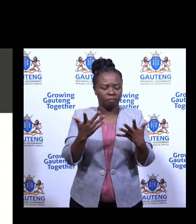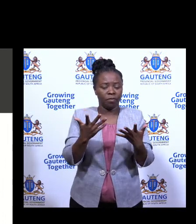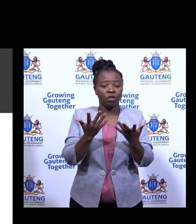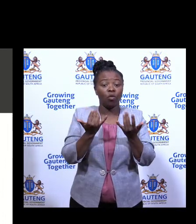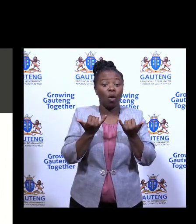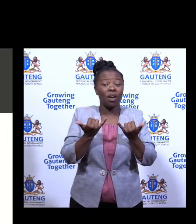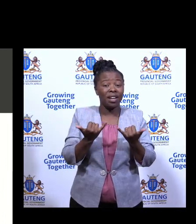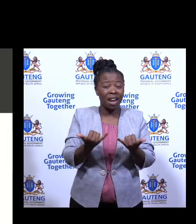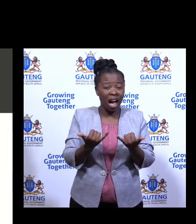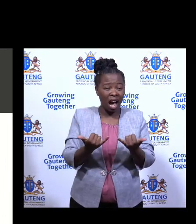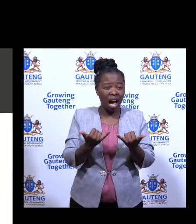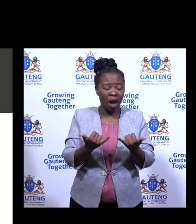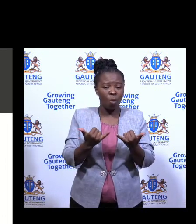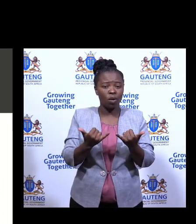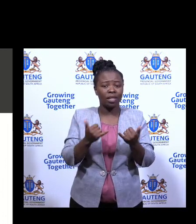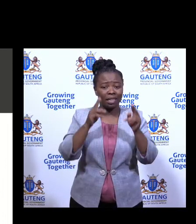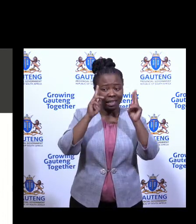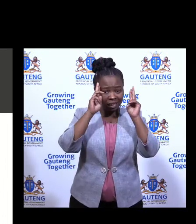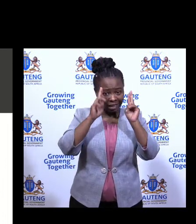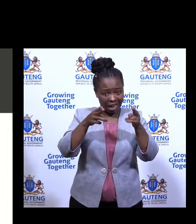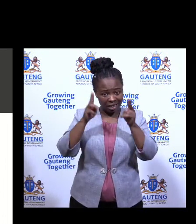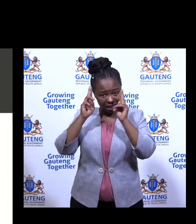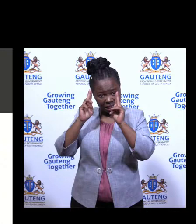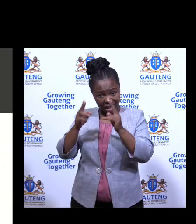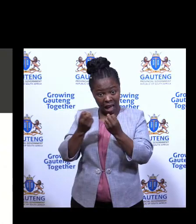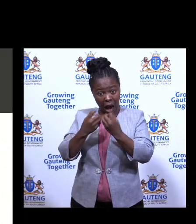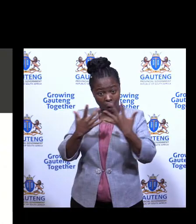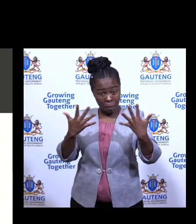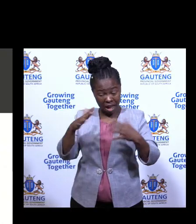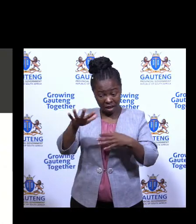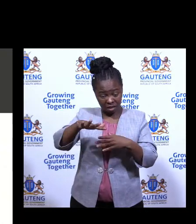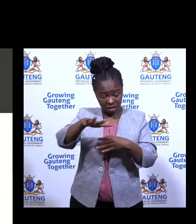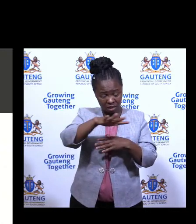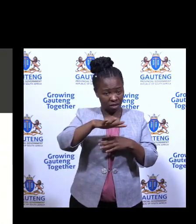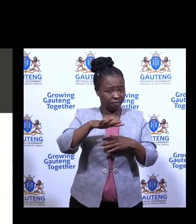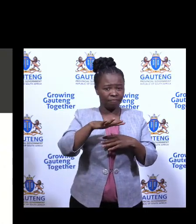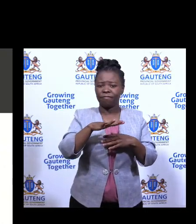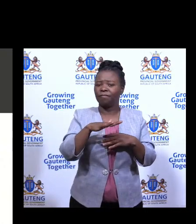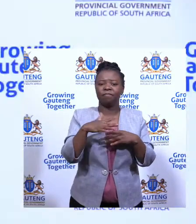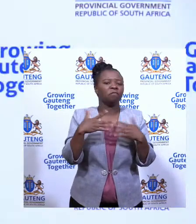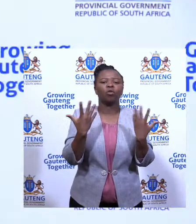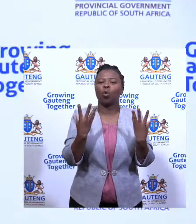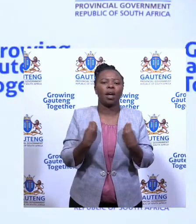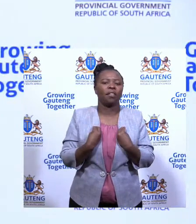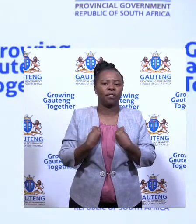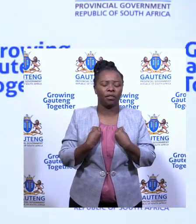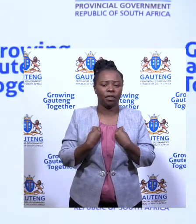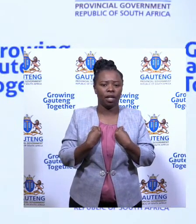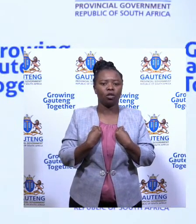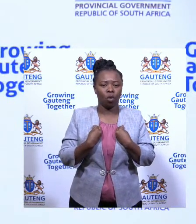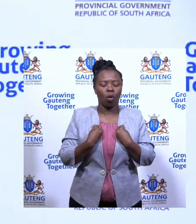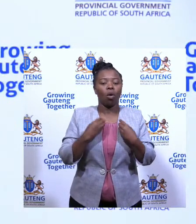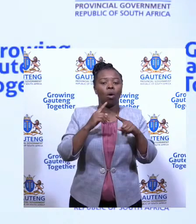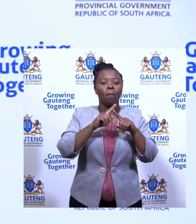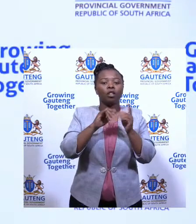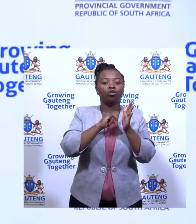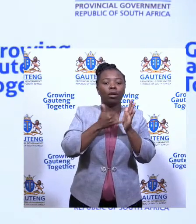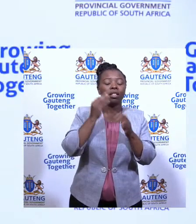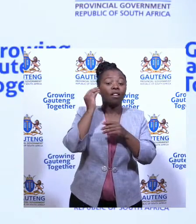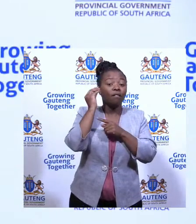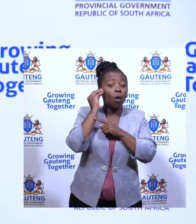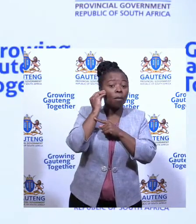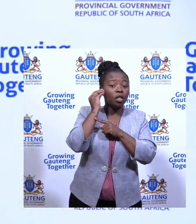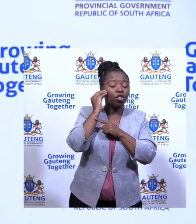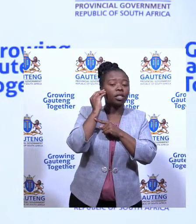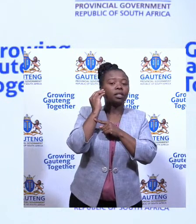this point in time to point to the number of deaths in these facilities. One of the things going forward is starting to connect all the different data sets